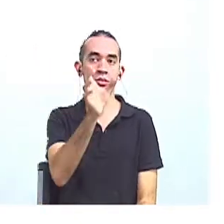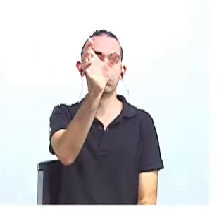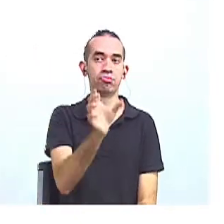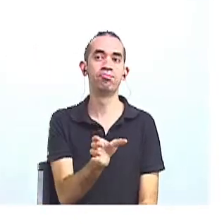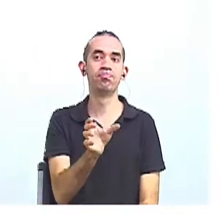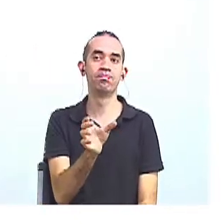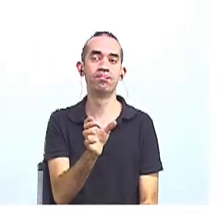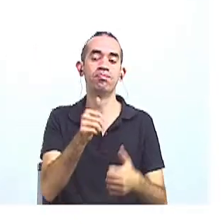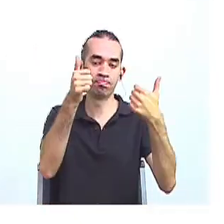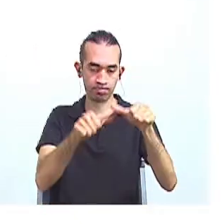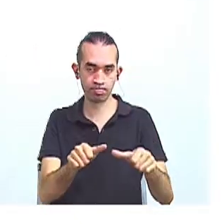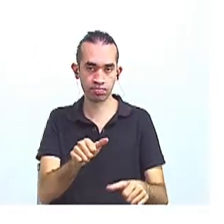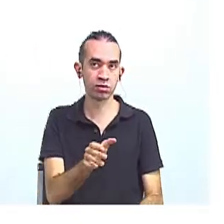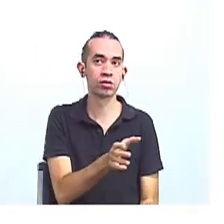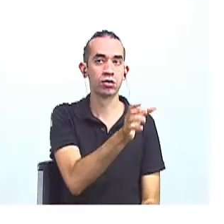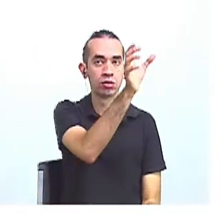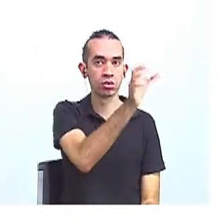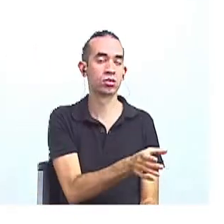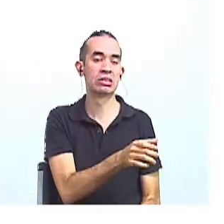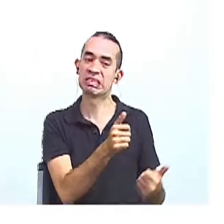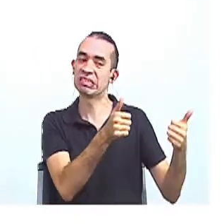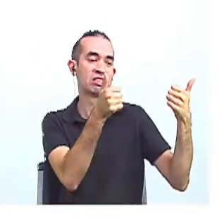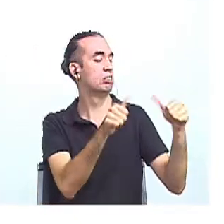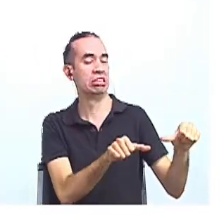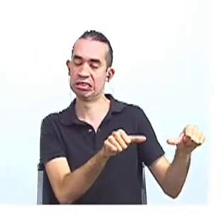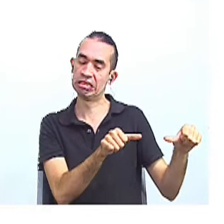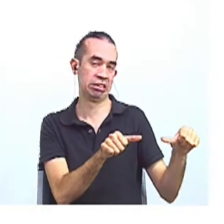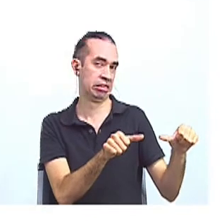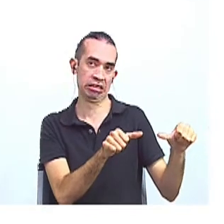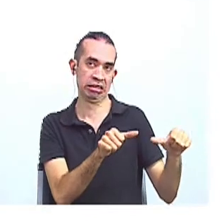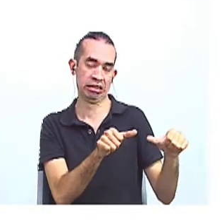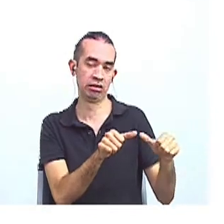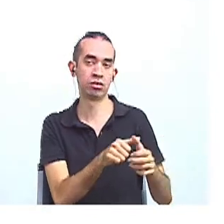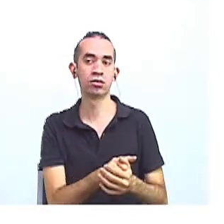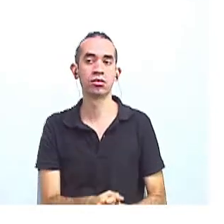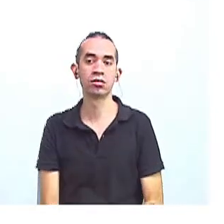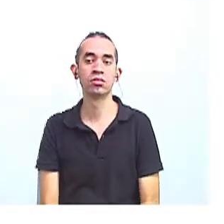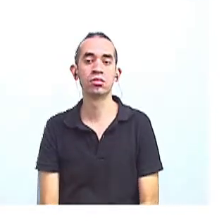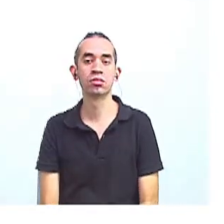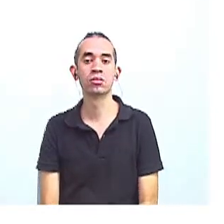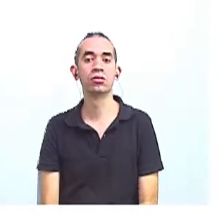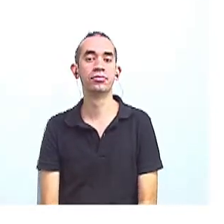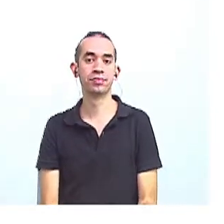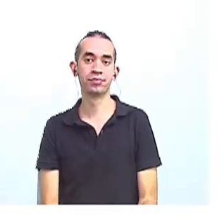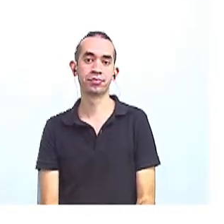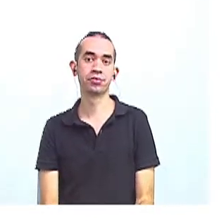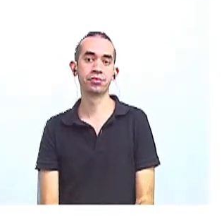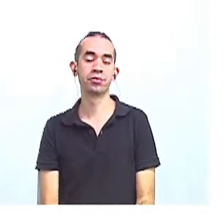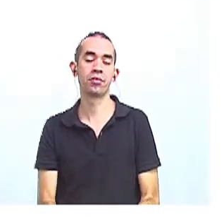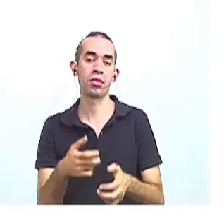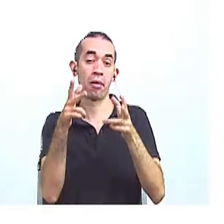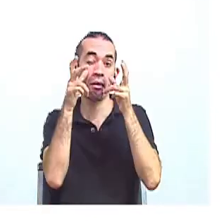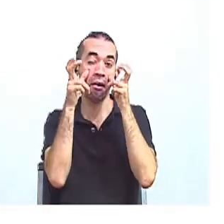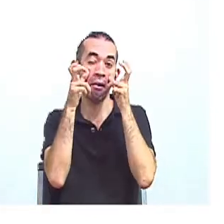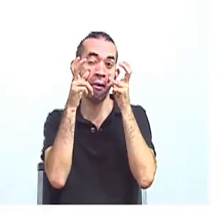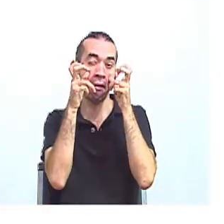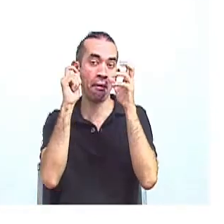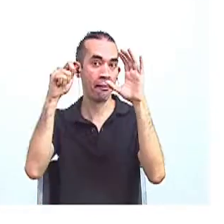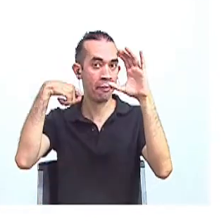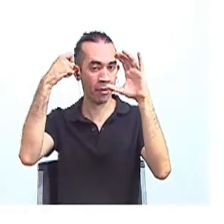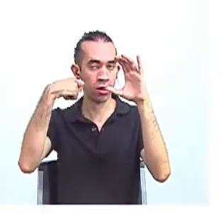2, agreeing, and column number 3, disagreeing. I want you to listen to the video and extract